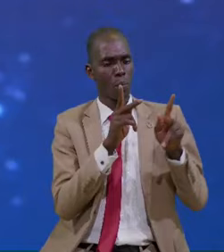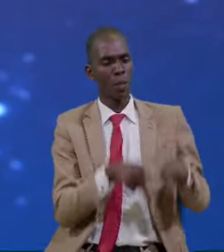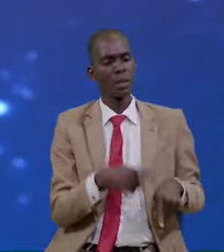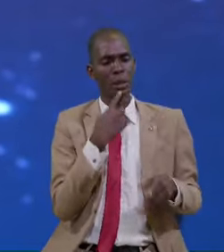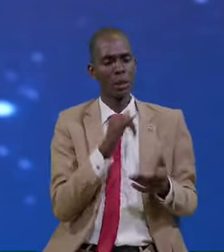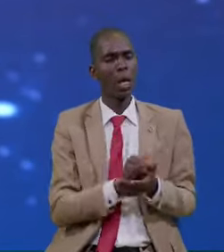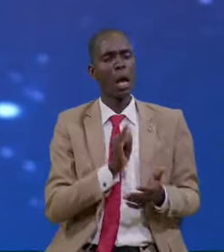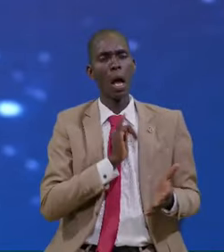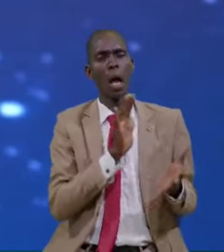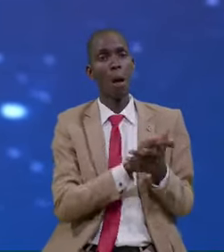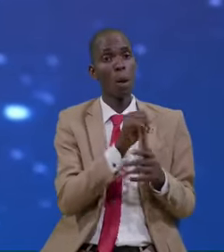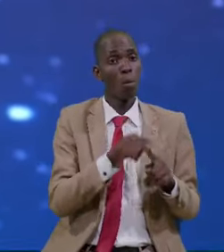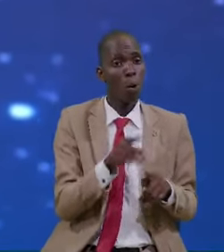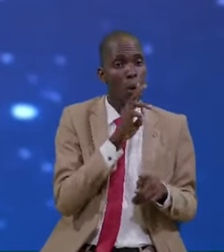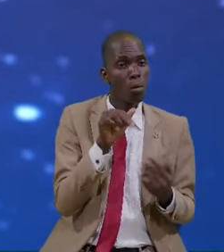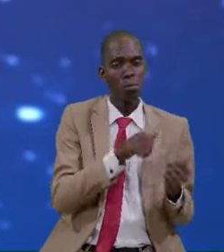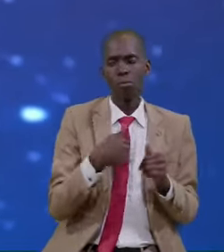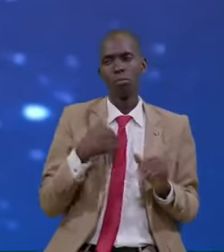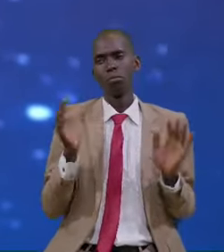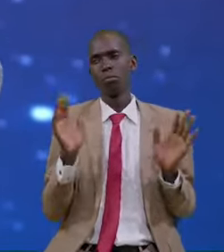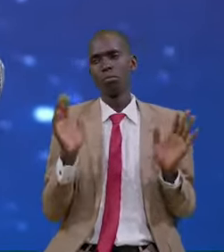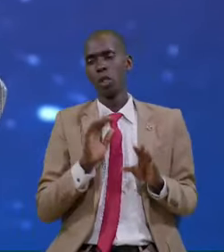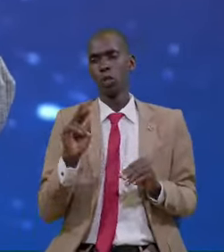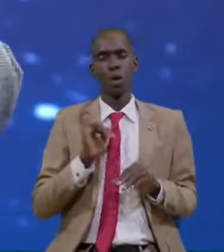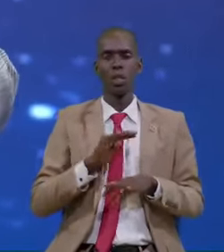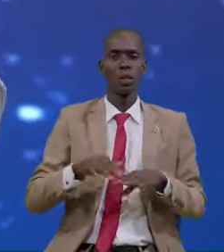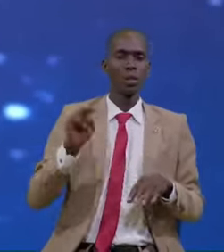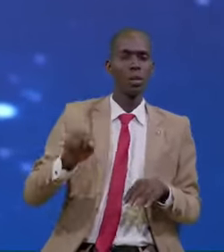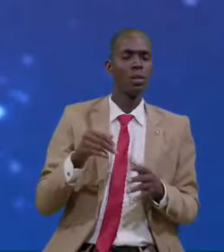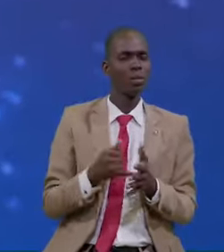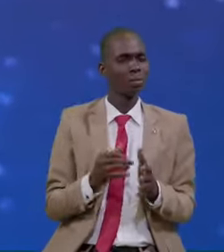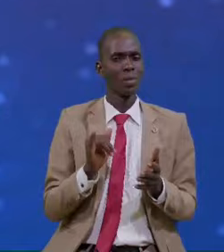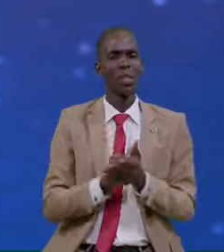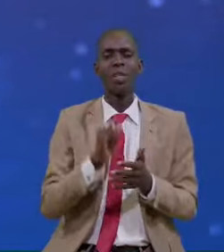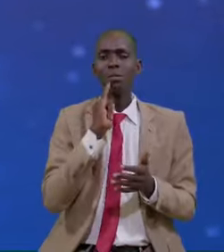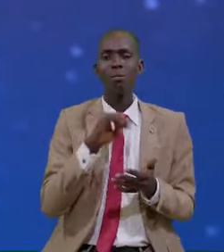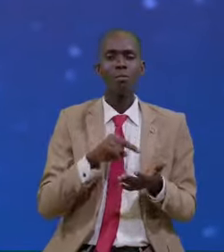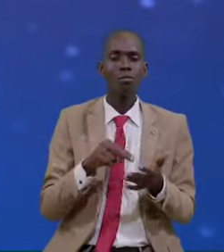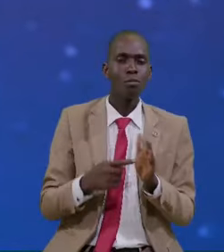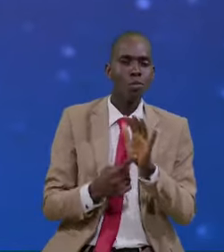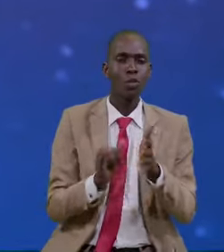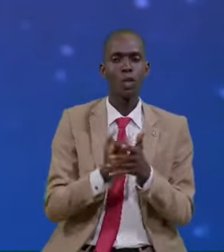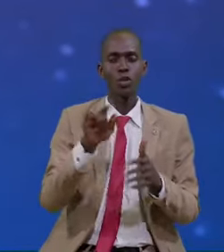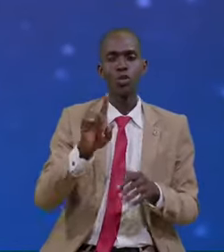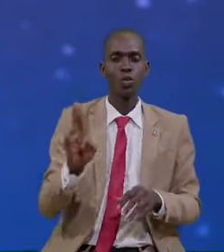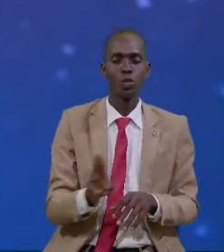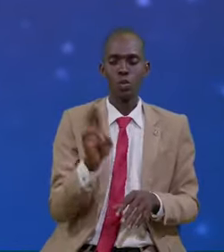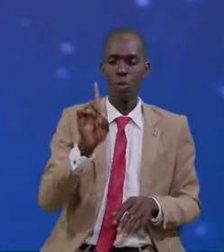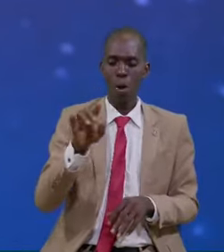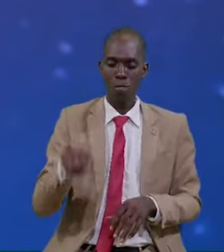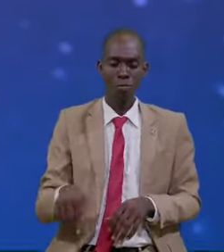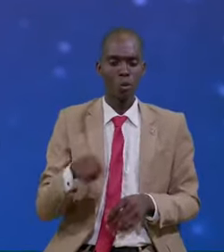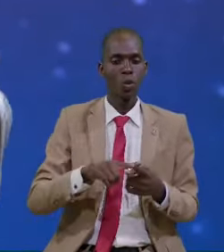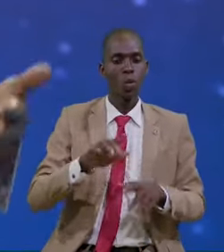baptism? He has only one leg. How far are you going to walk if you're only standing on one leg?